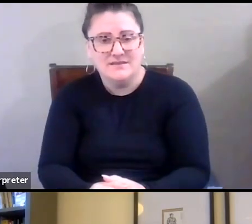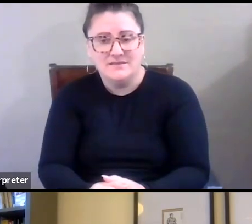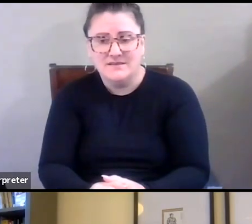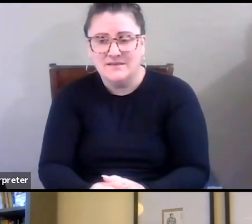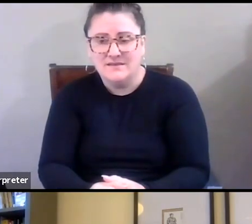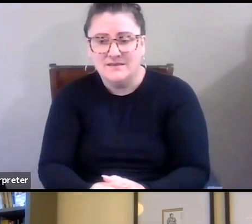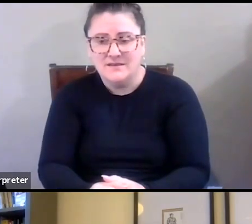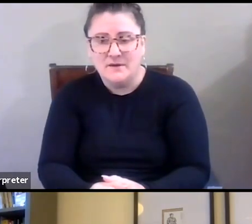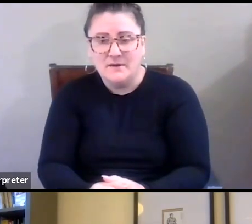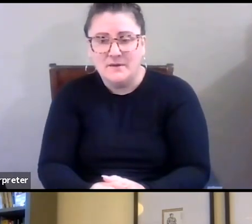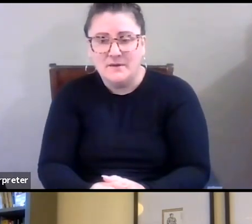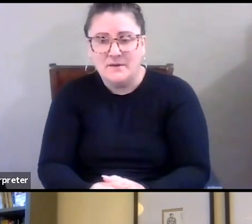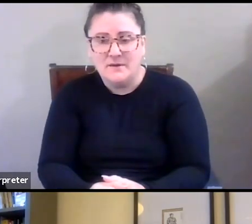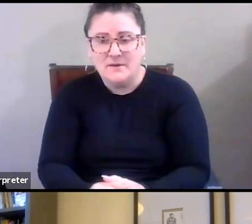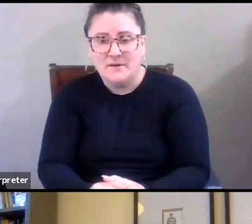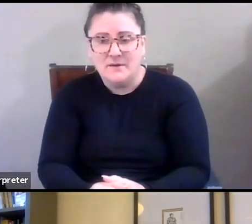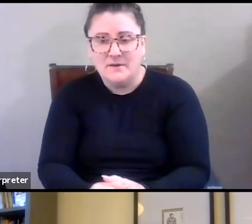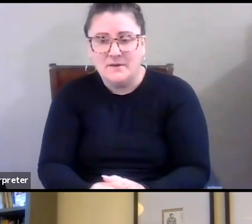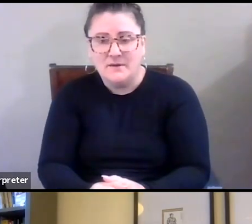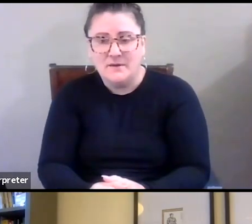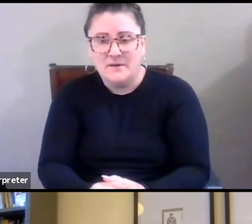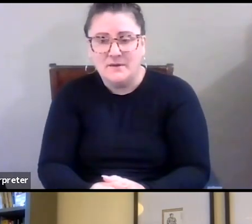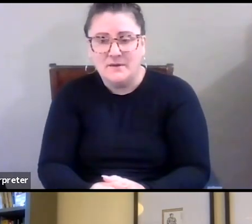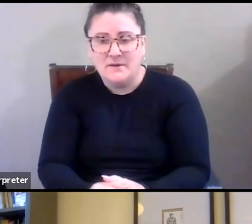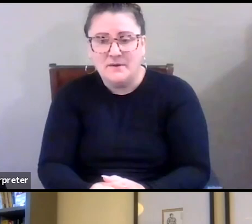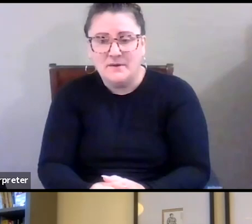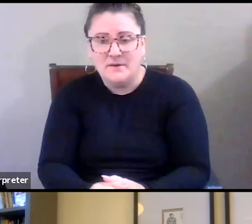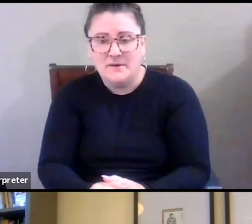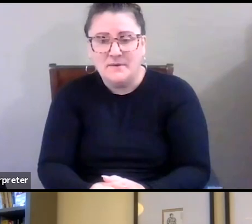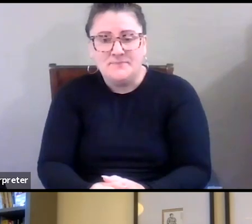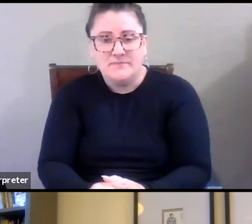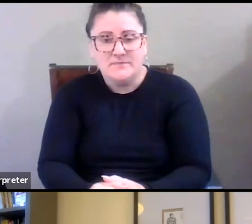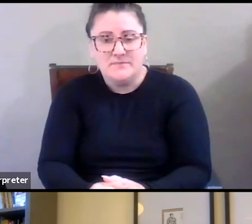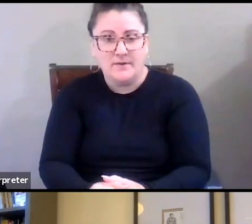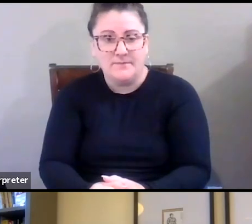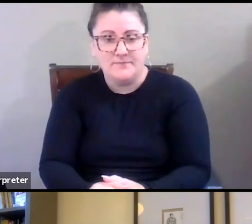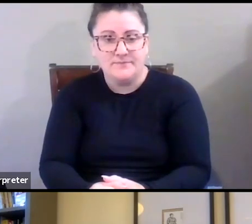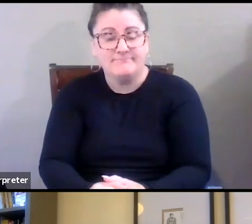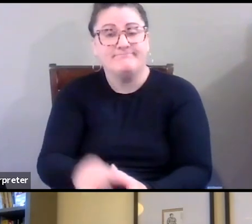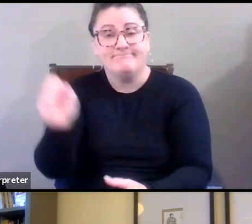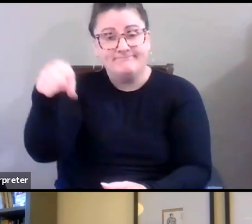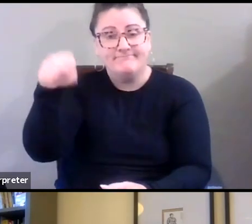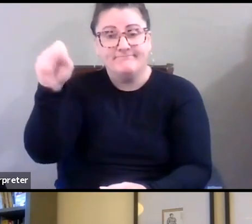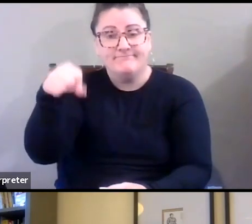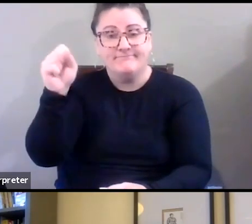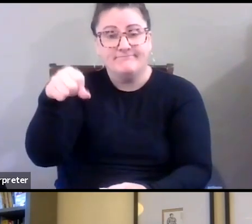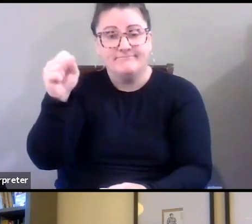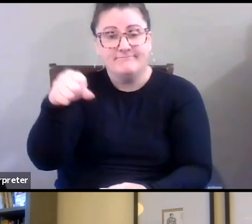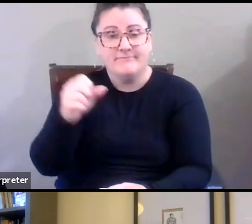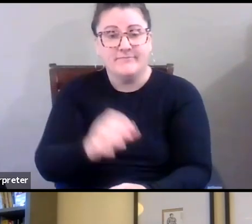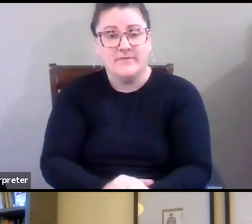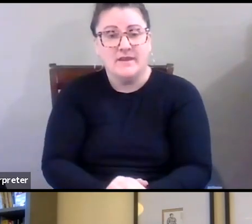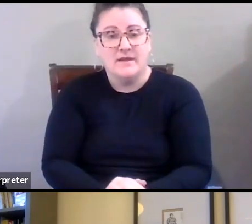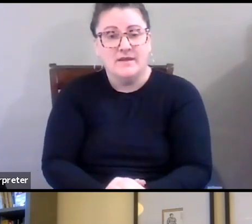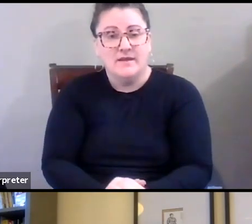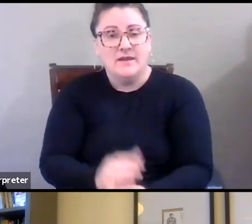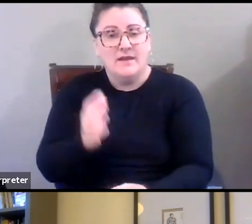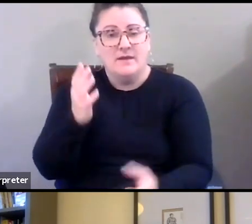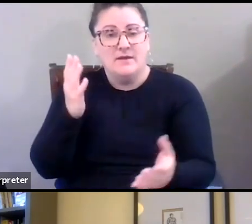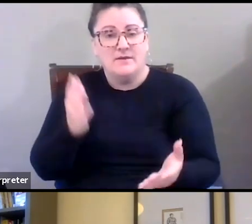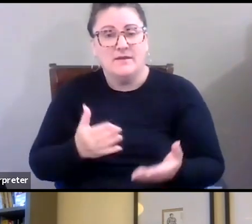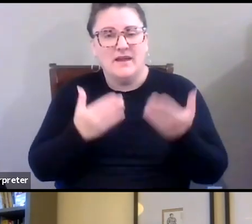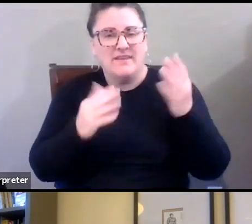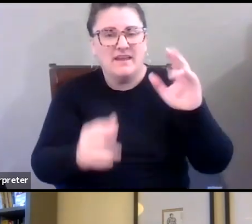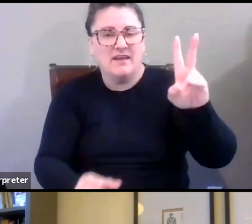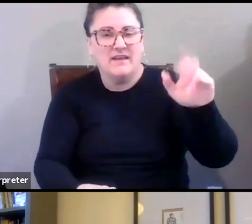liberation. Mm-hmm. Absolutely. That actually, that I had a, I have a piece in the book about that, about being offered, I think it was a Vanity Fair, like